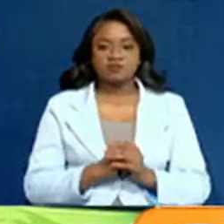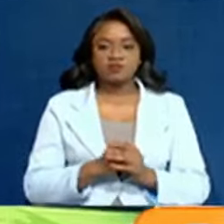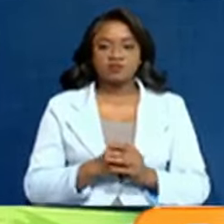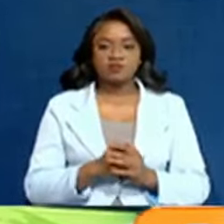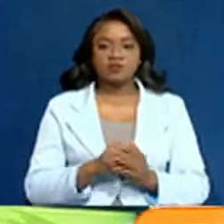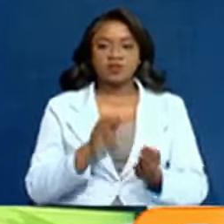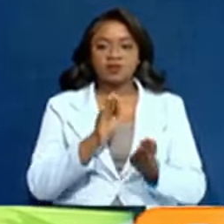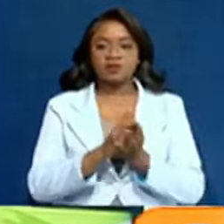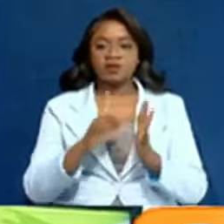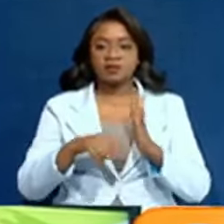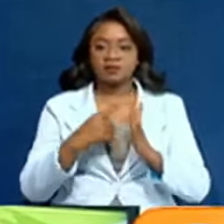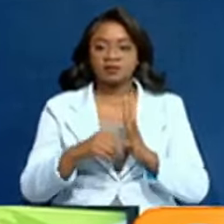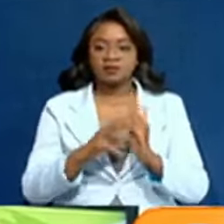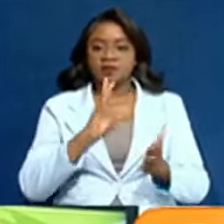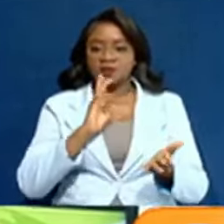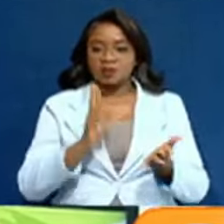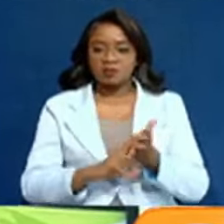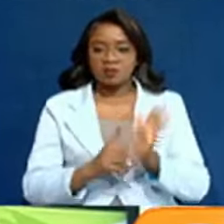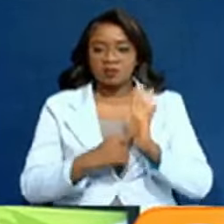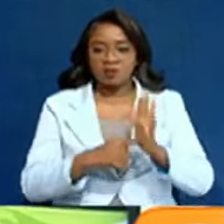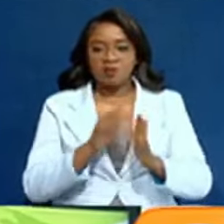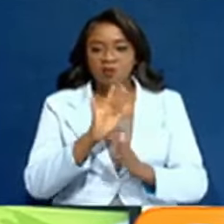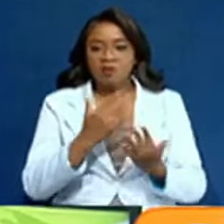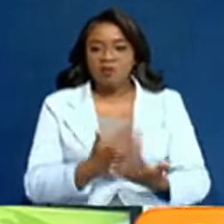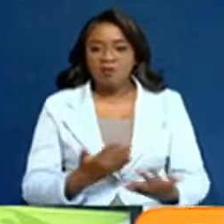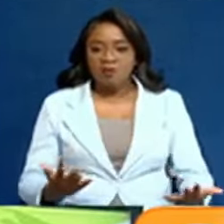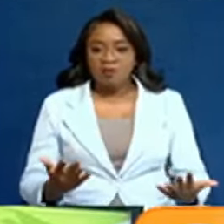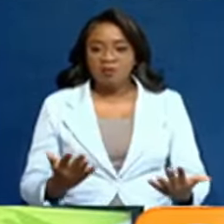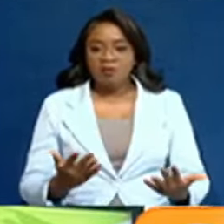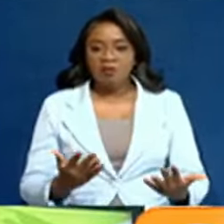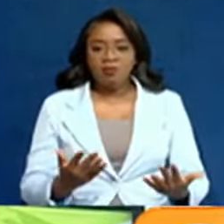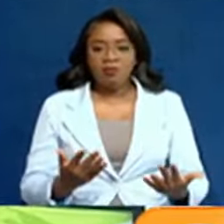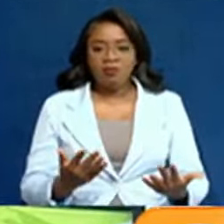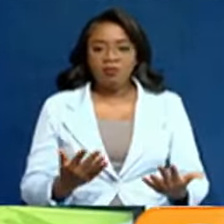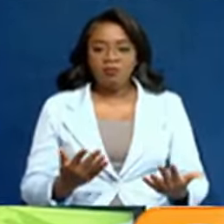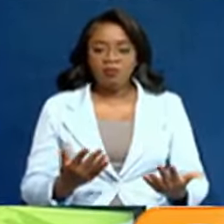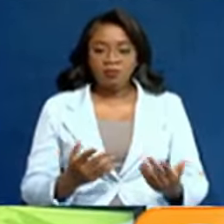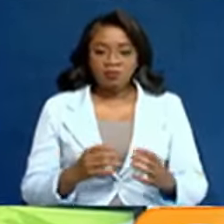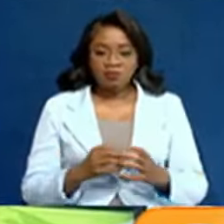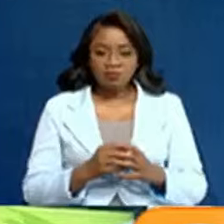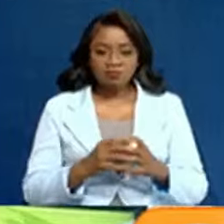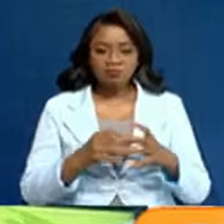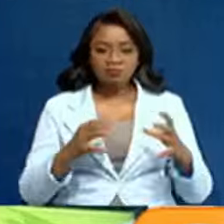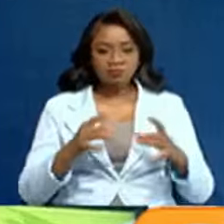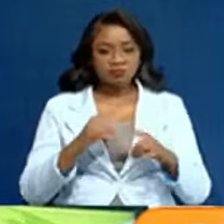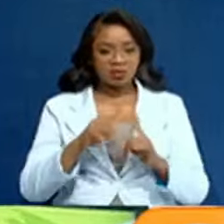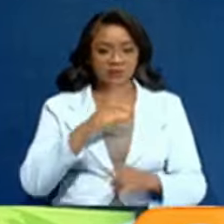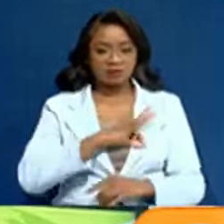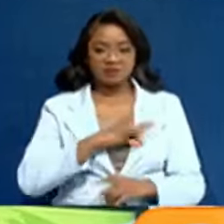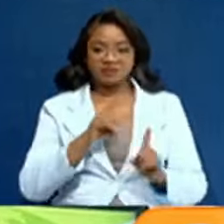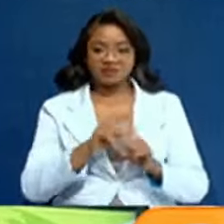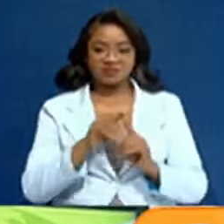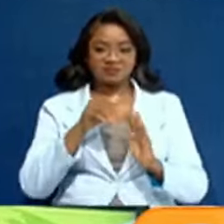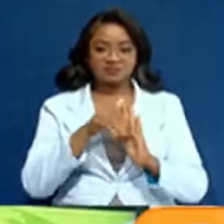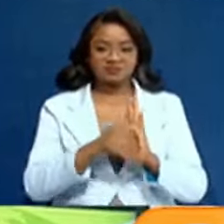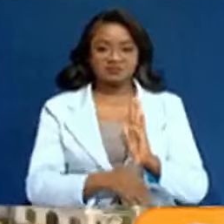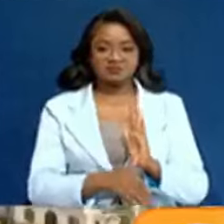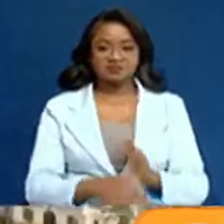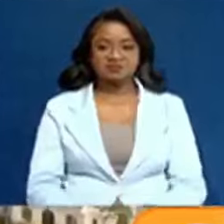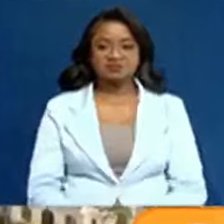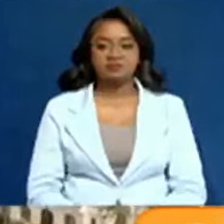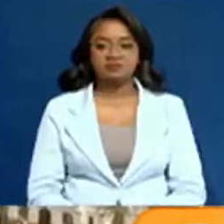sector's asset base grew to nearly 8 trillion shillings, even as profits declined. Dennis Otieno reports.